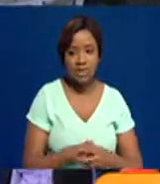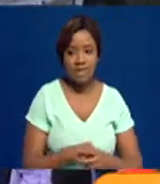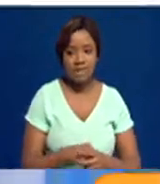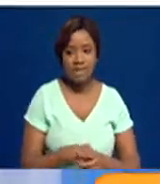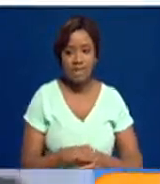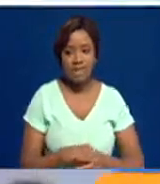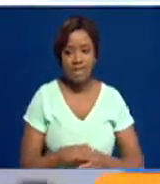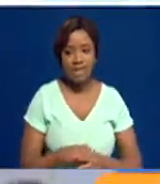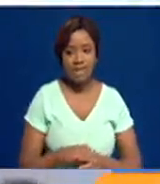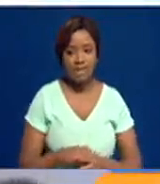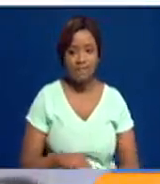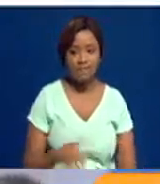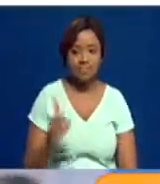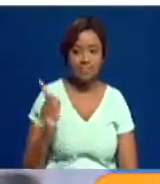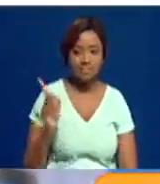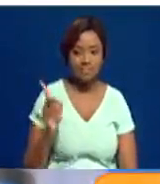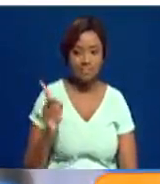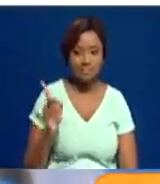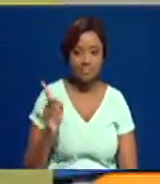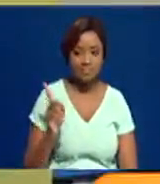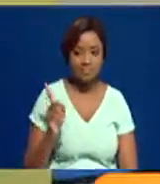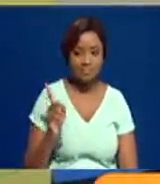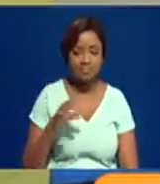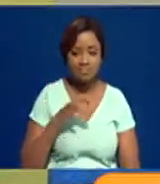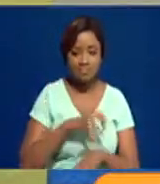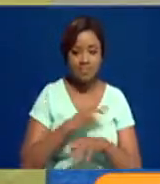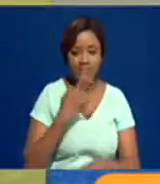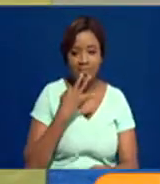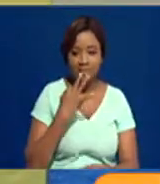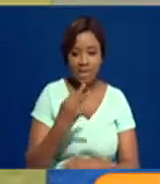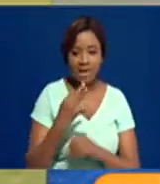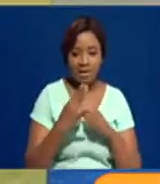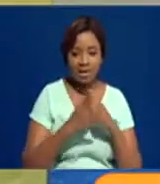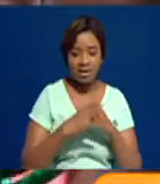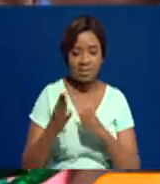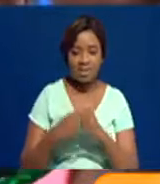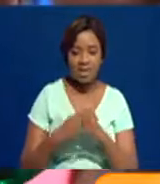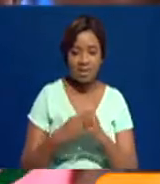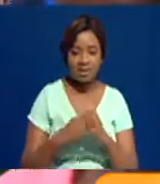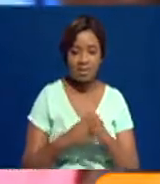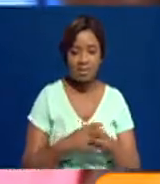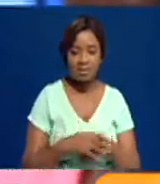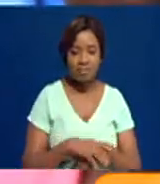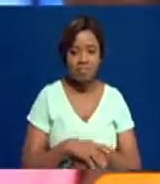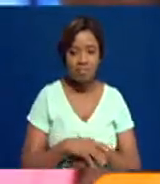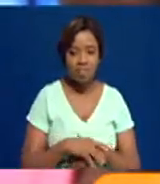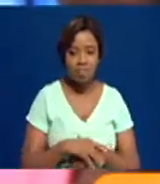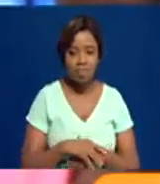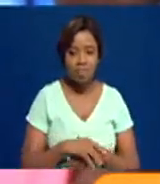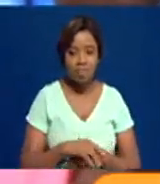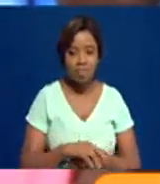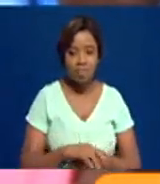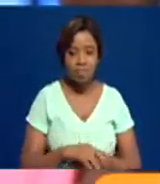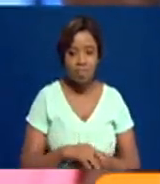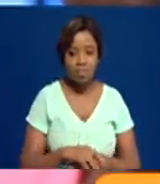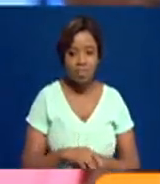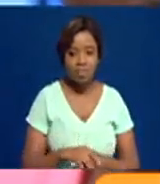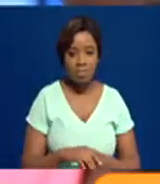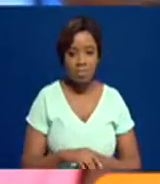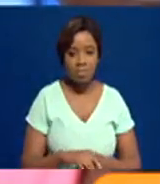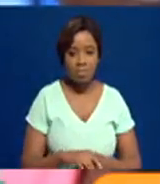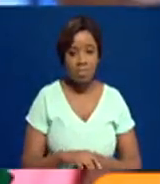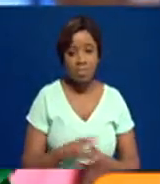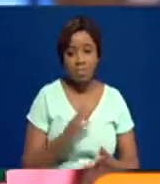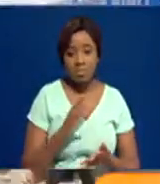was 14-year-old Belinda Shalo, who scored 399 marks. My journey here has really been